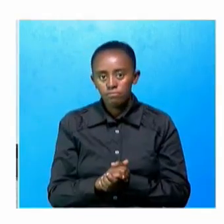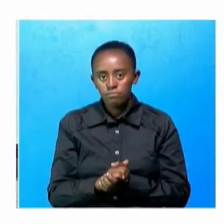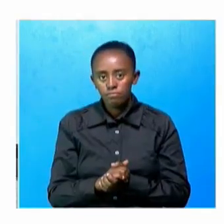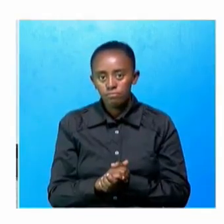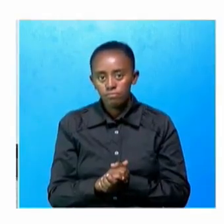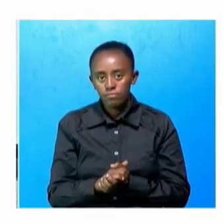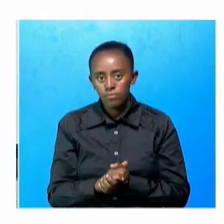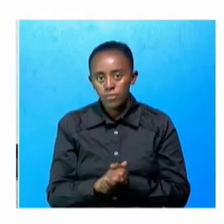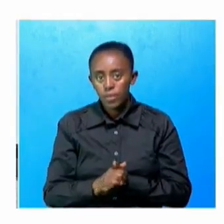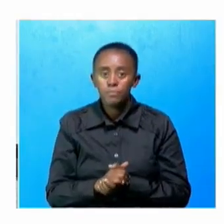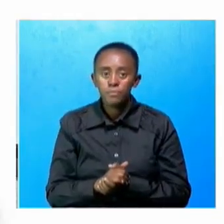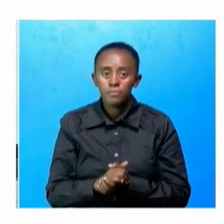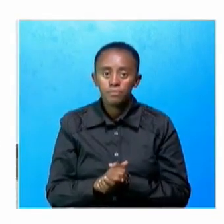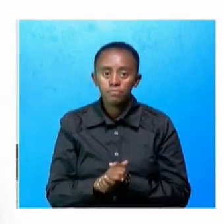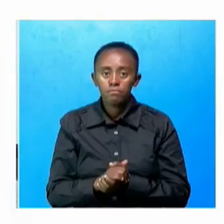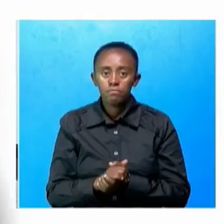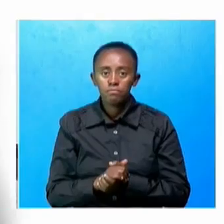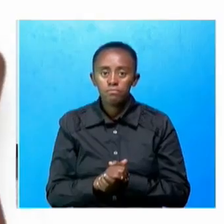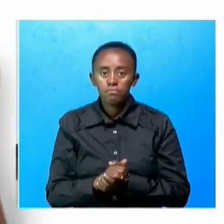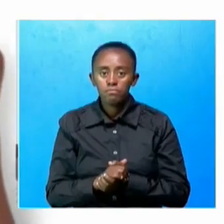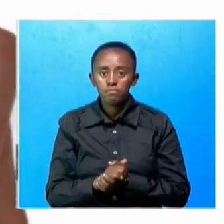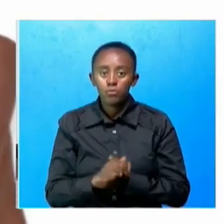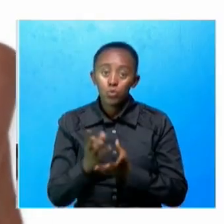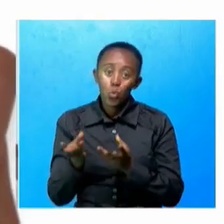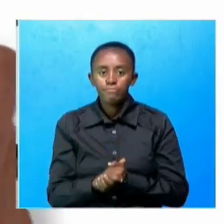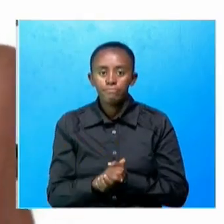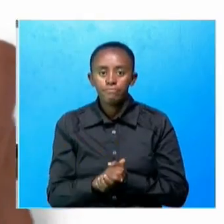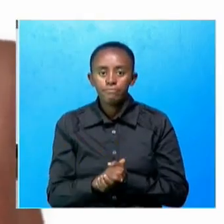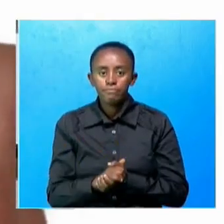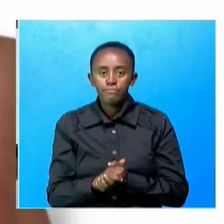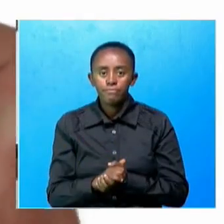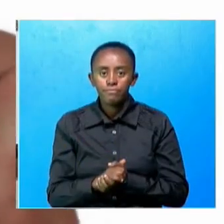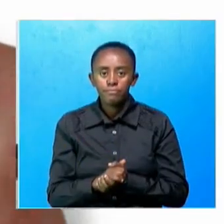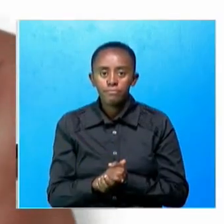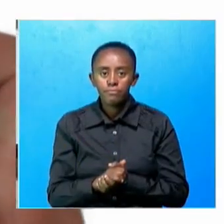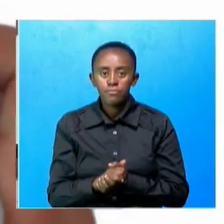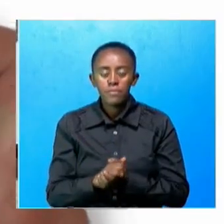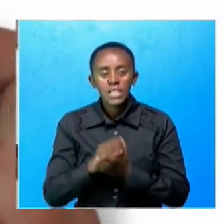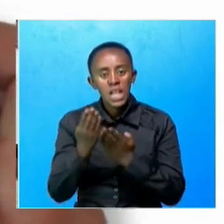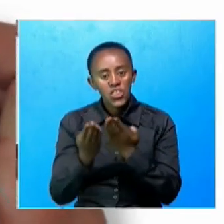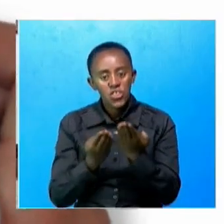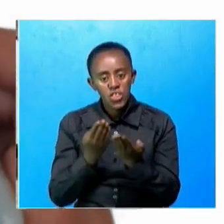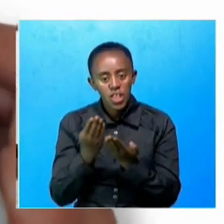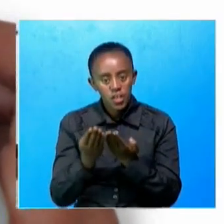my father also serves